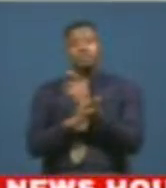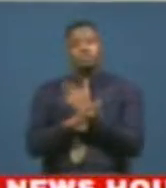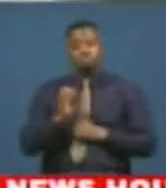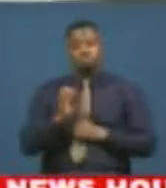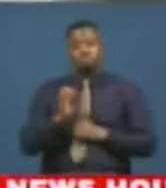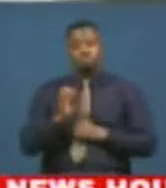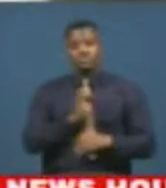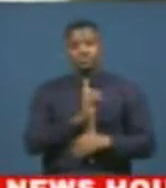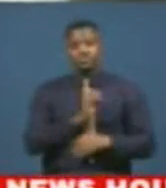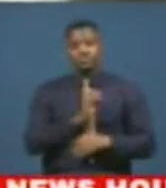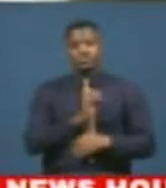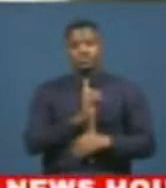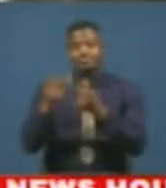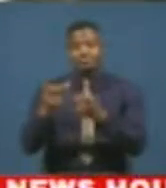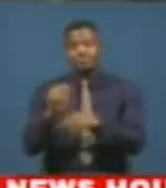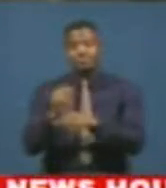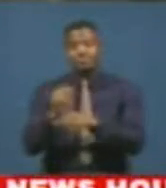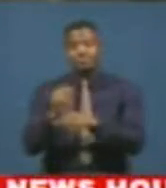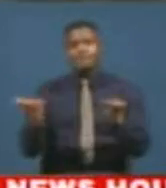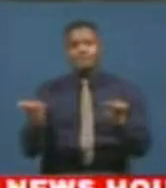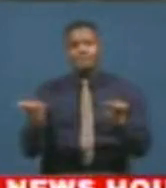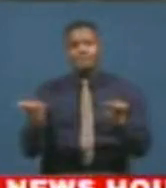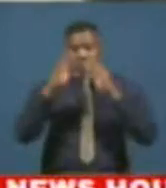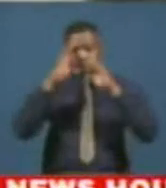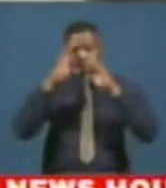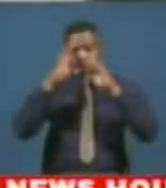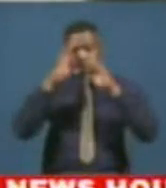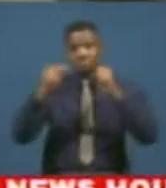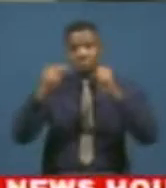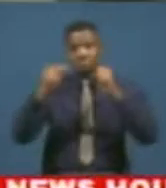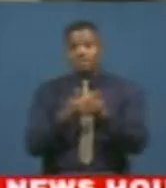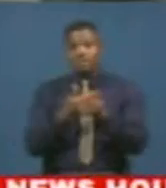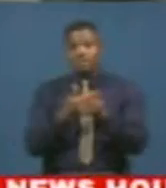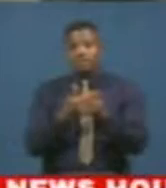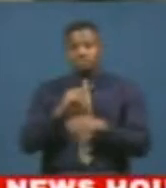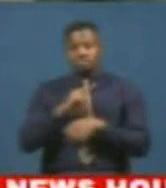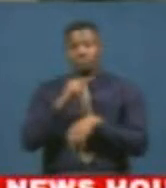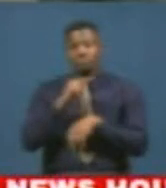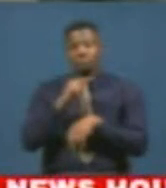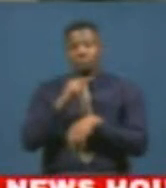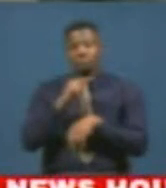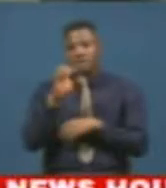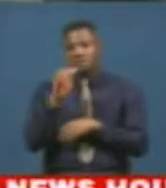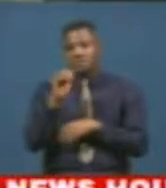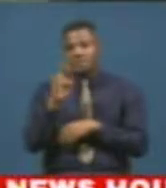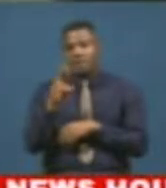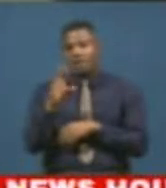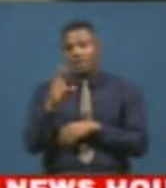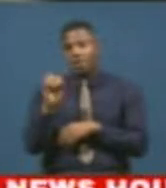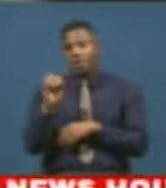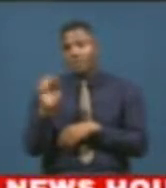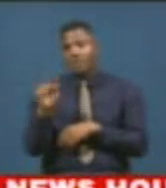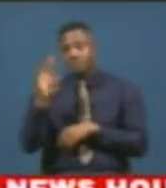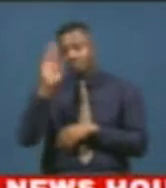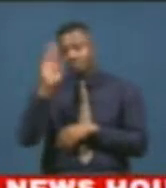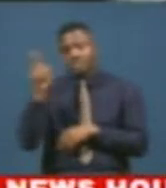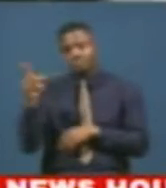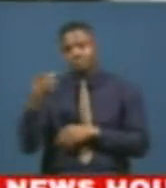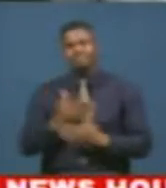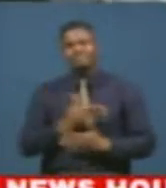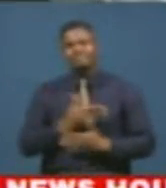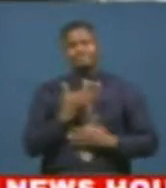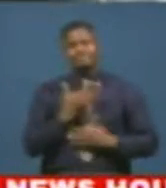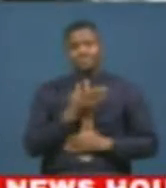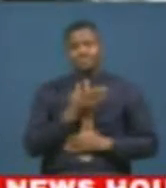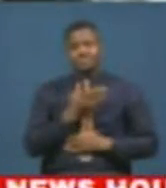GNCC visited the company. The president of the Ghana National Chamber of Commerce, Nana Dr. PJ Dankauso, was happy that